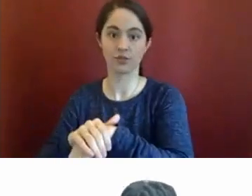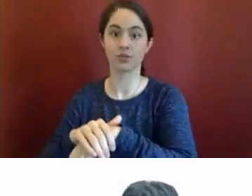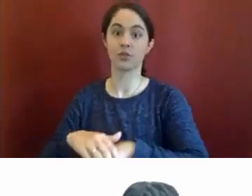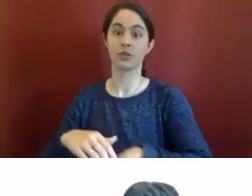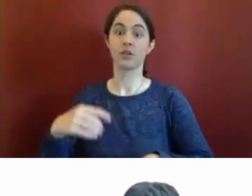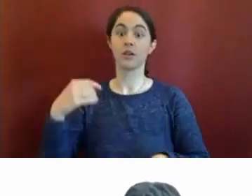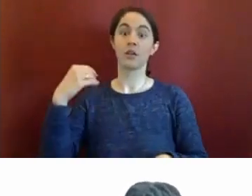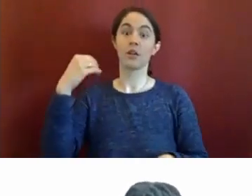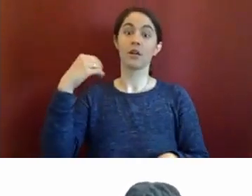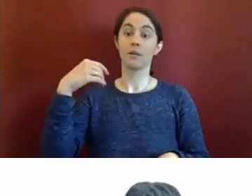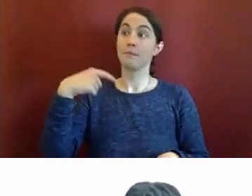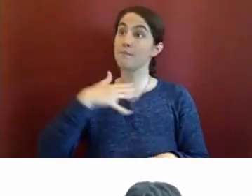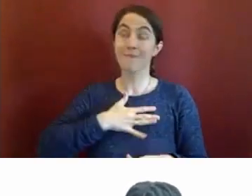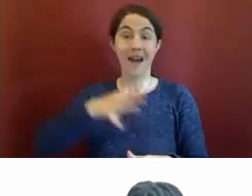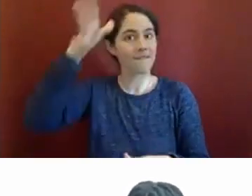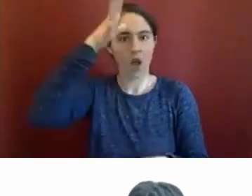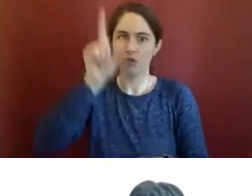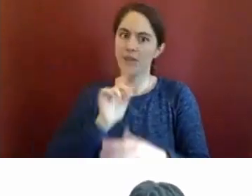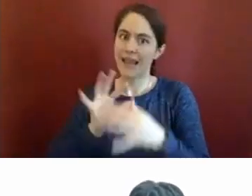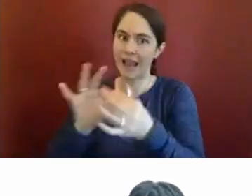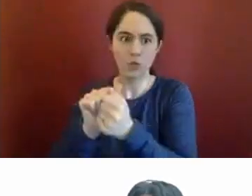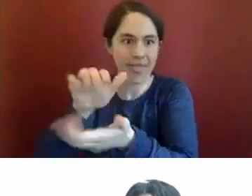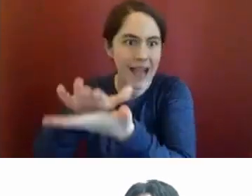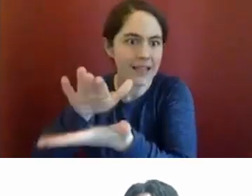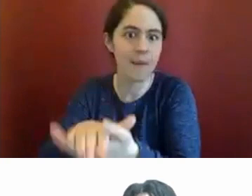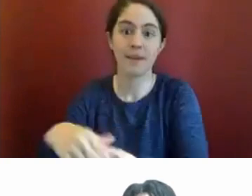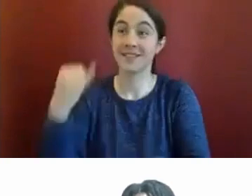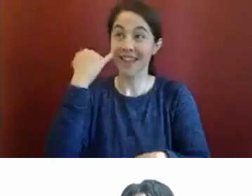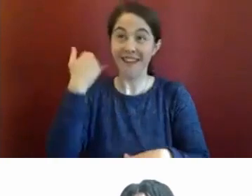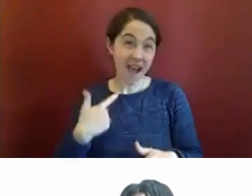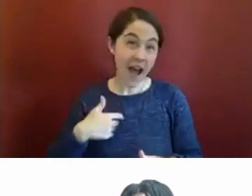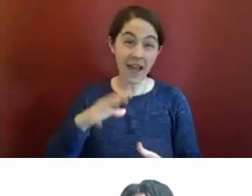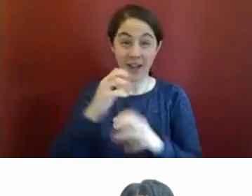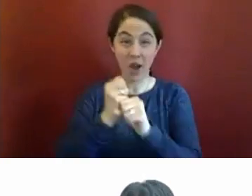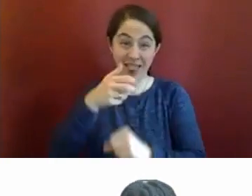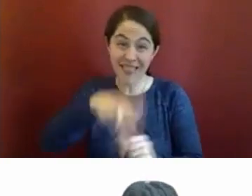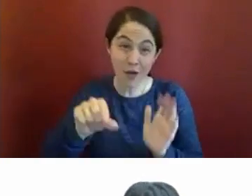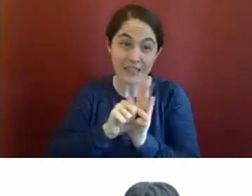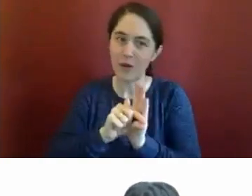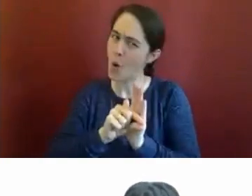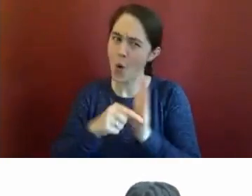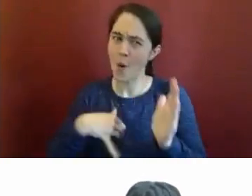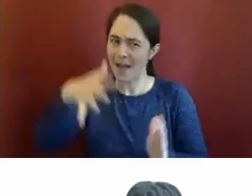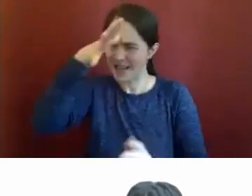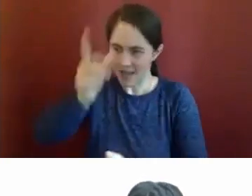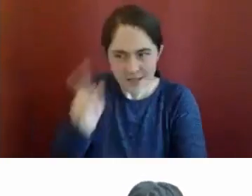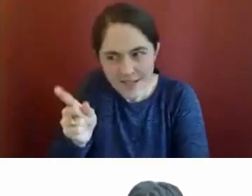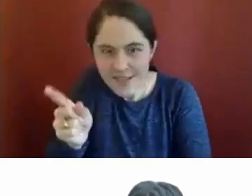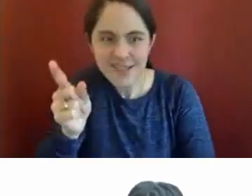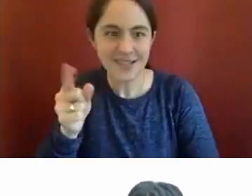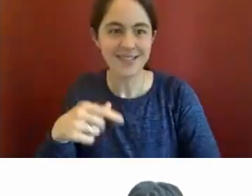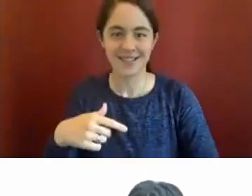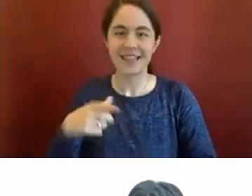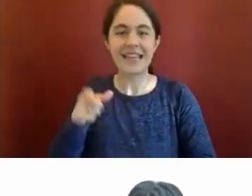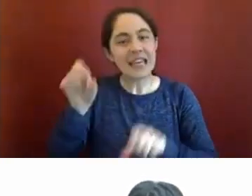grade, anything, he was on me. So I had a dad who knew the language and then knew how like to talk to my teachers, like